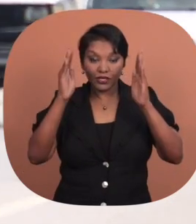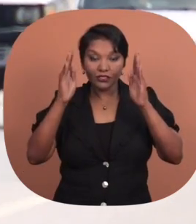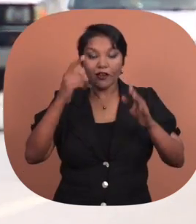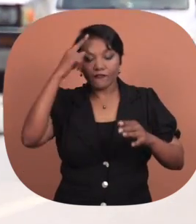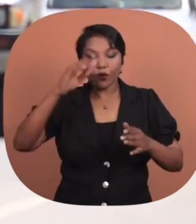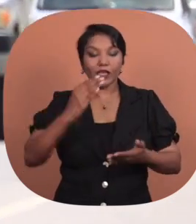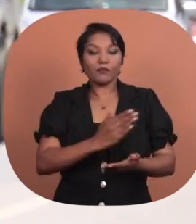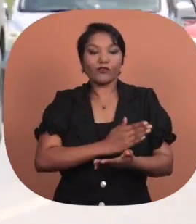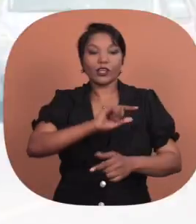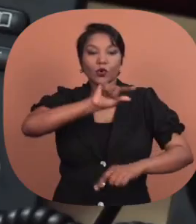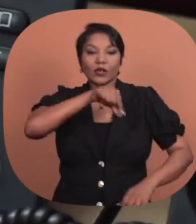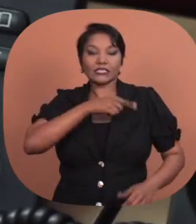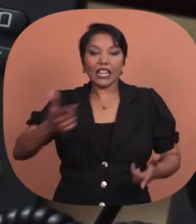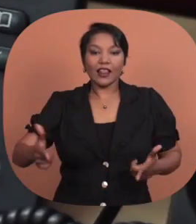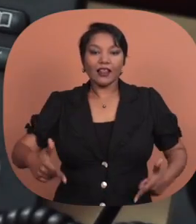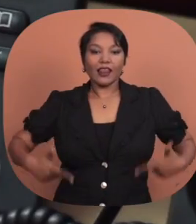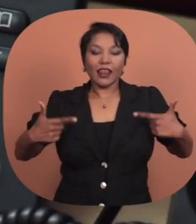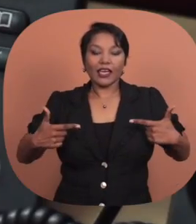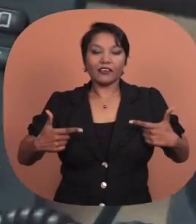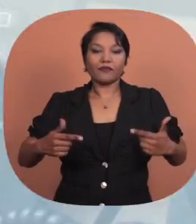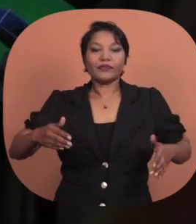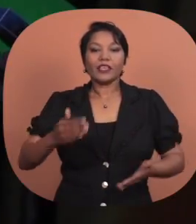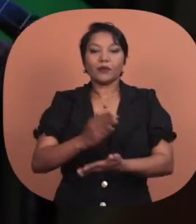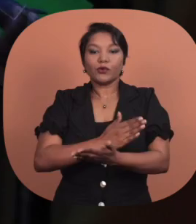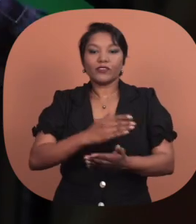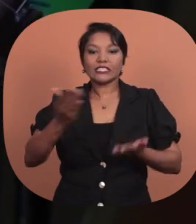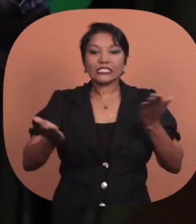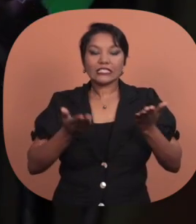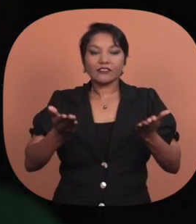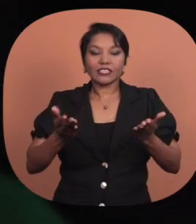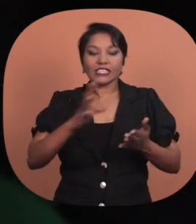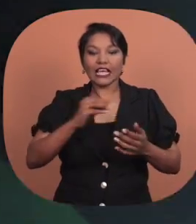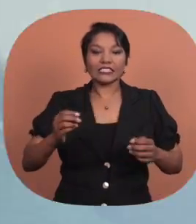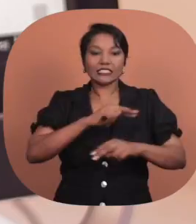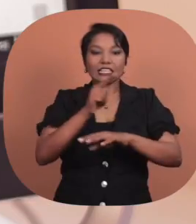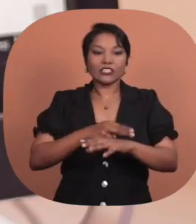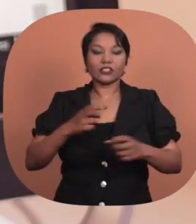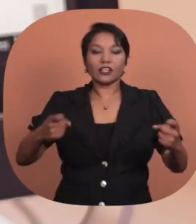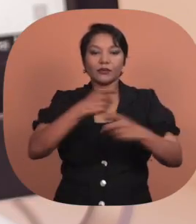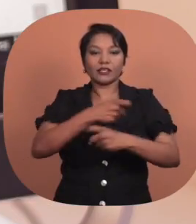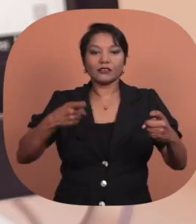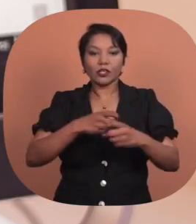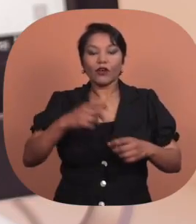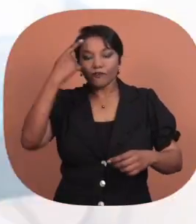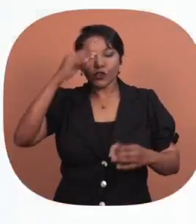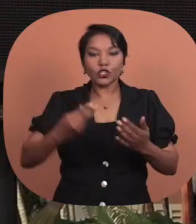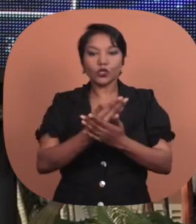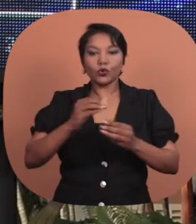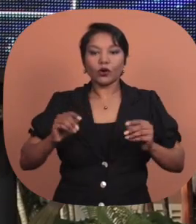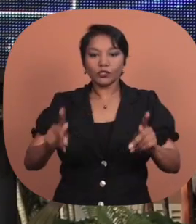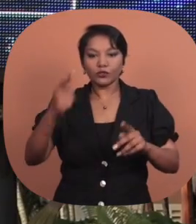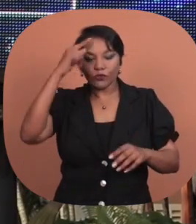on enhancing the quality of life, improving service delivery, increasing national competitiveness, and creating new